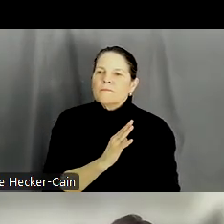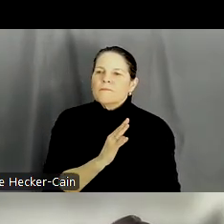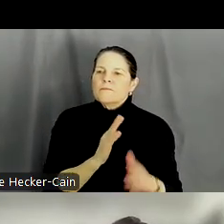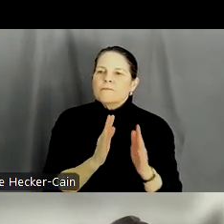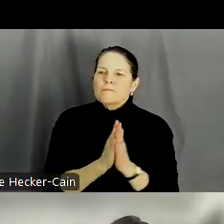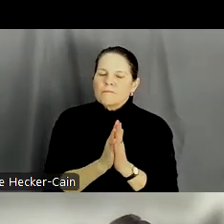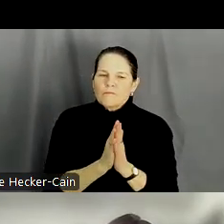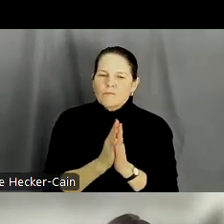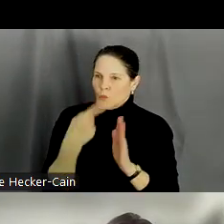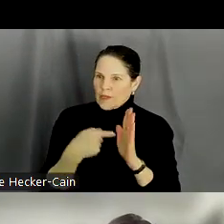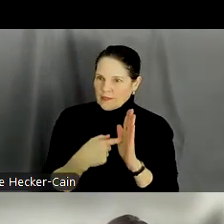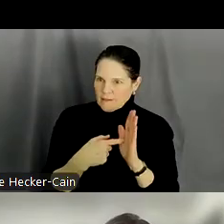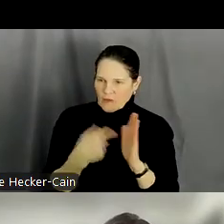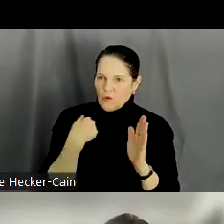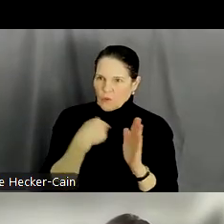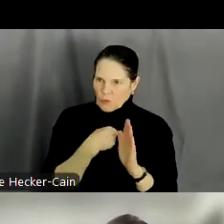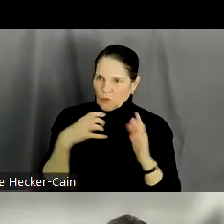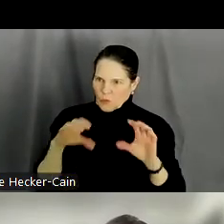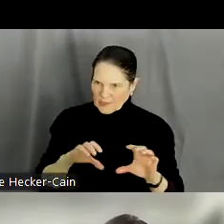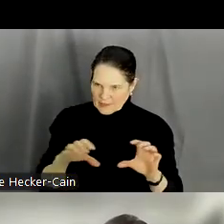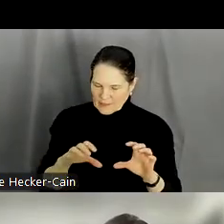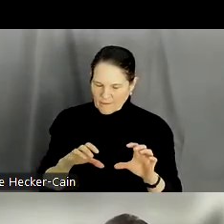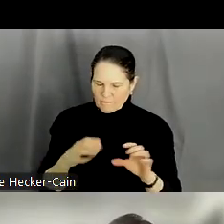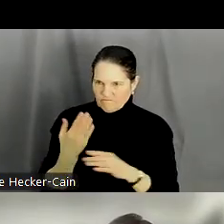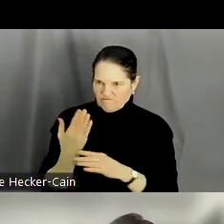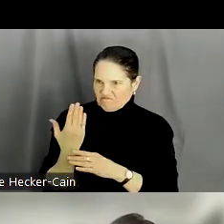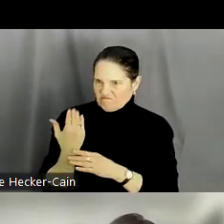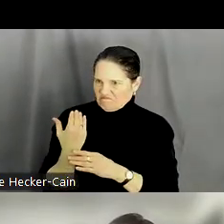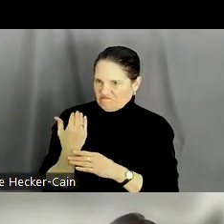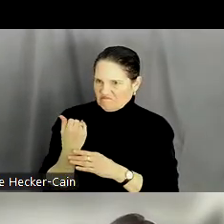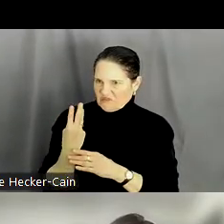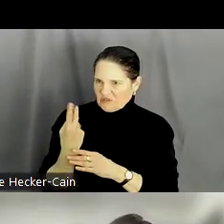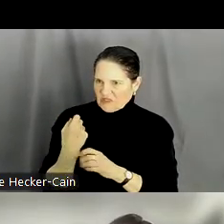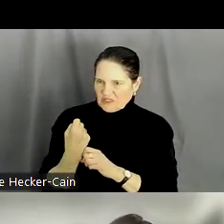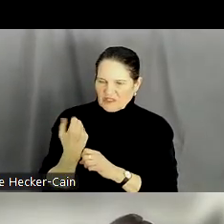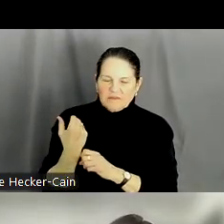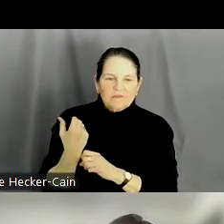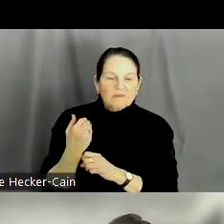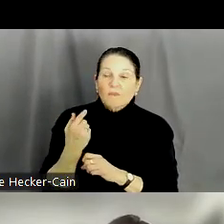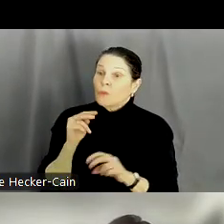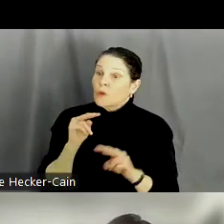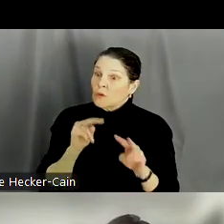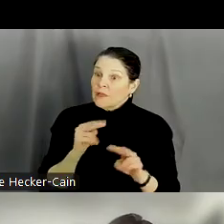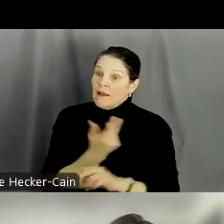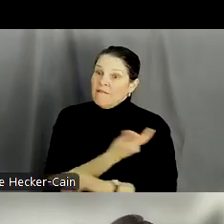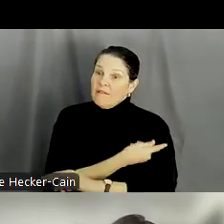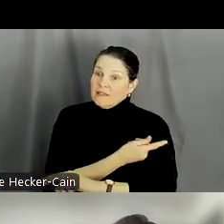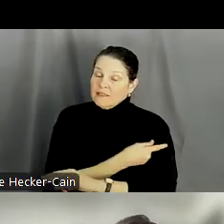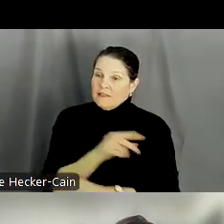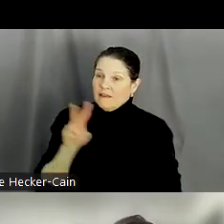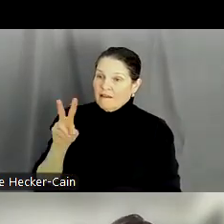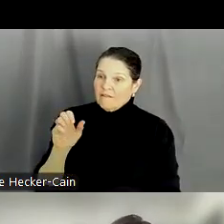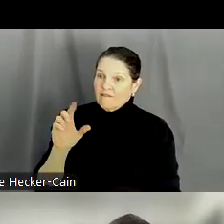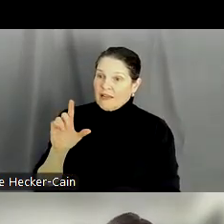an example of work that we have done in the past few years is looking at vaccination rates across the